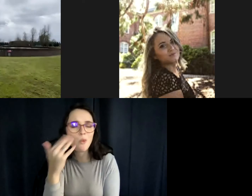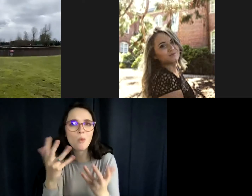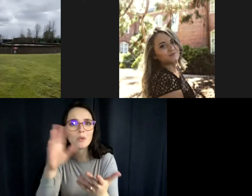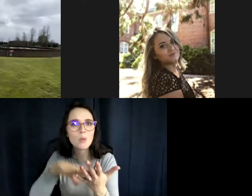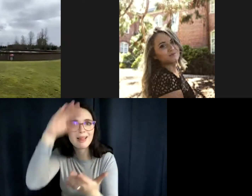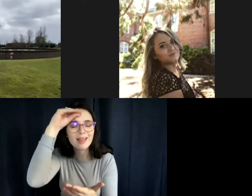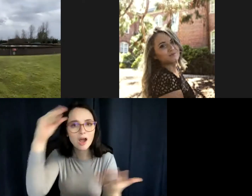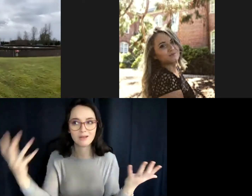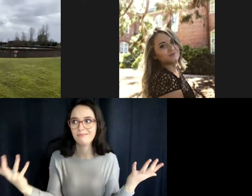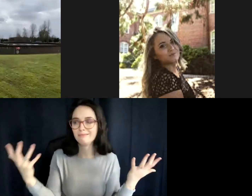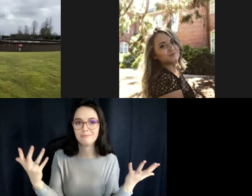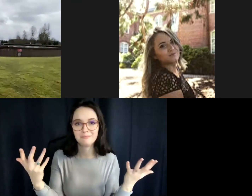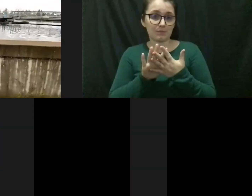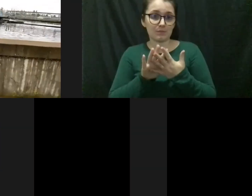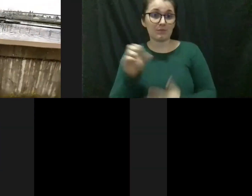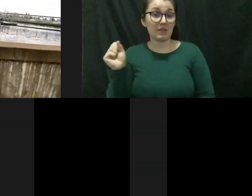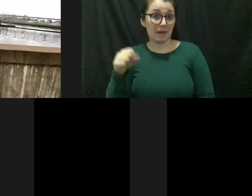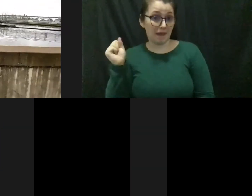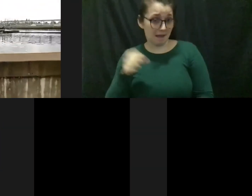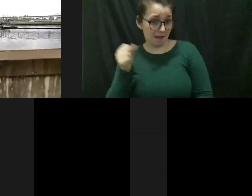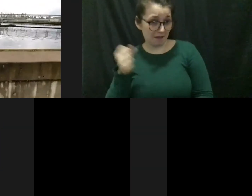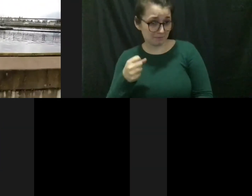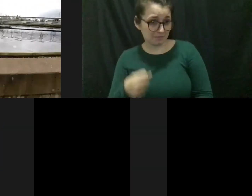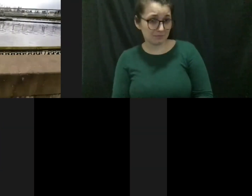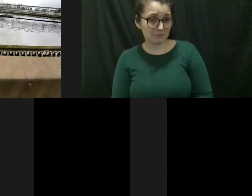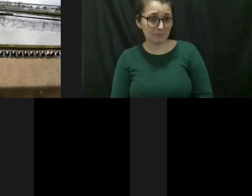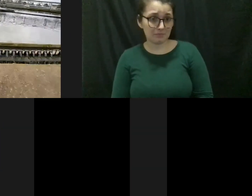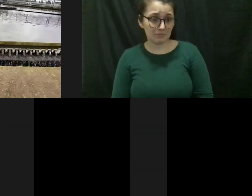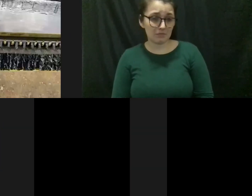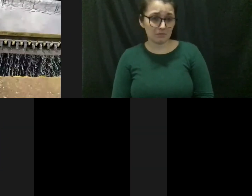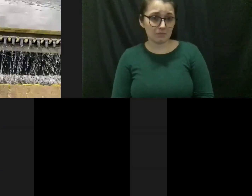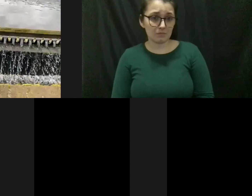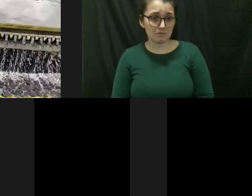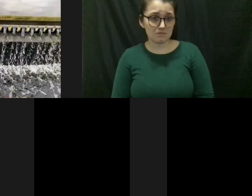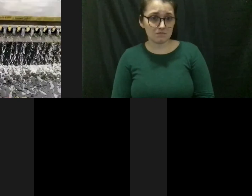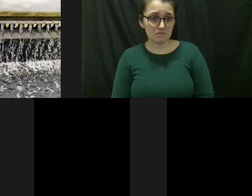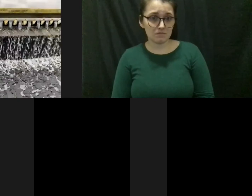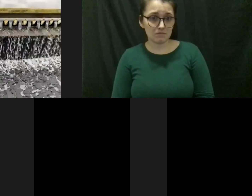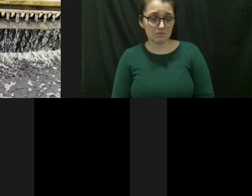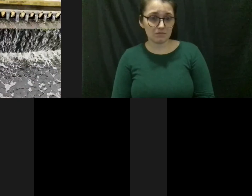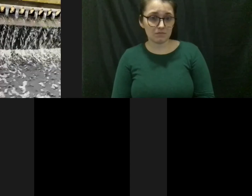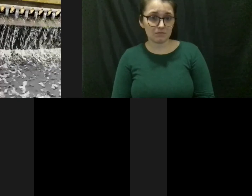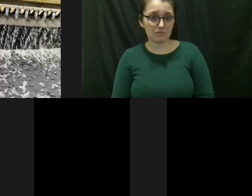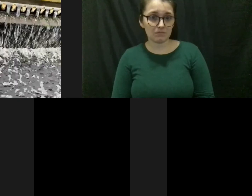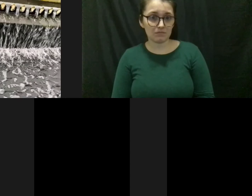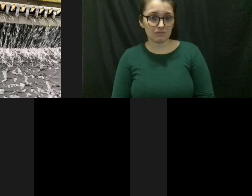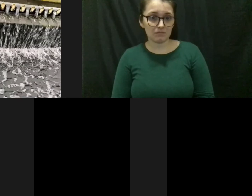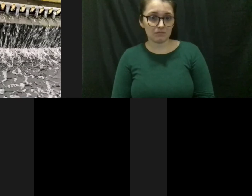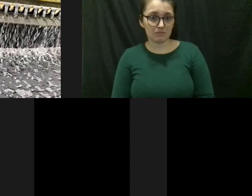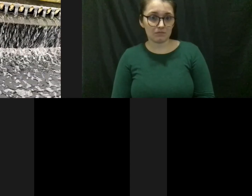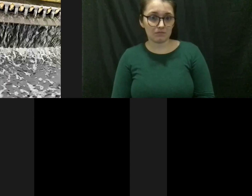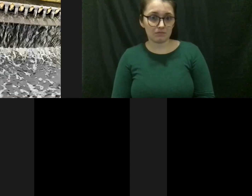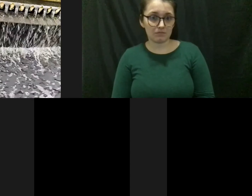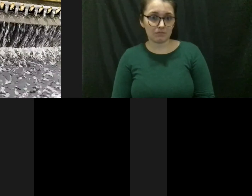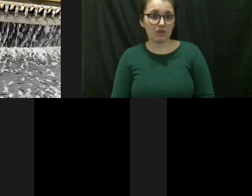basins is because there's so much oxygen or air in the water, if you fell in,